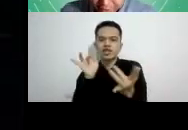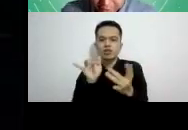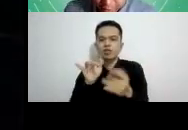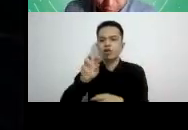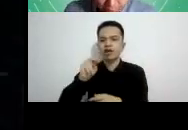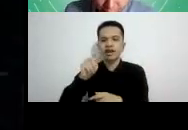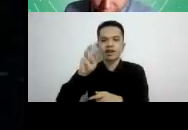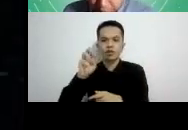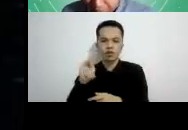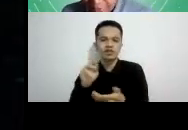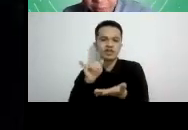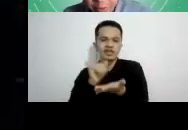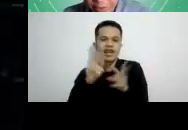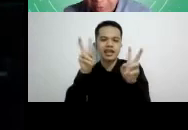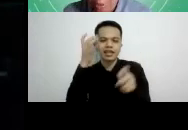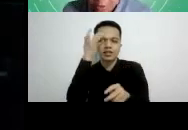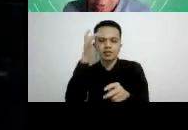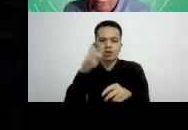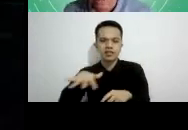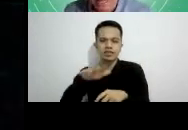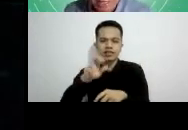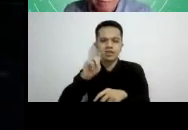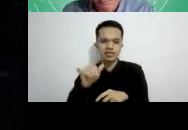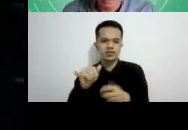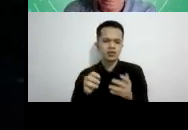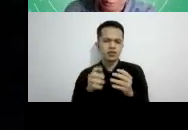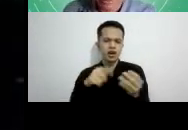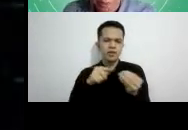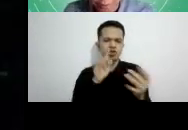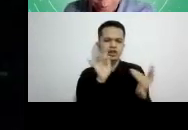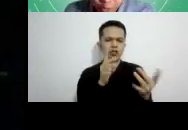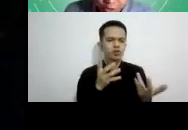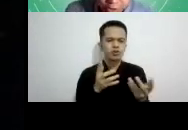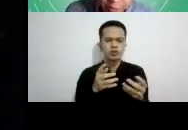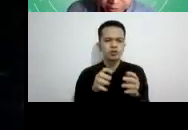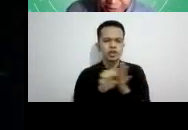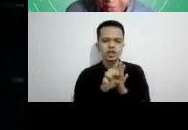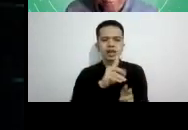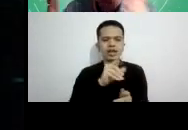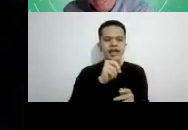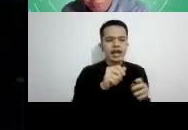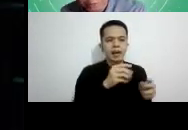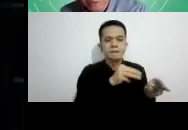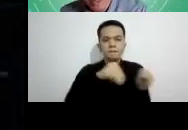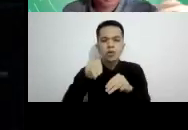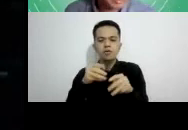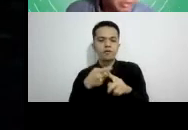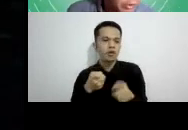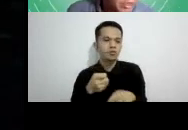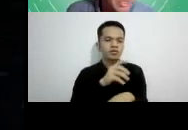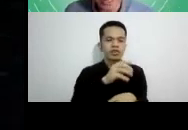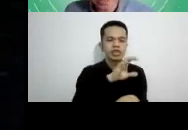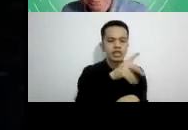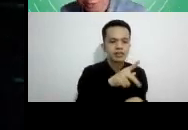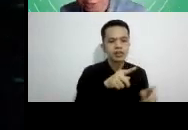And when we talk about that network, right, we're always talking about data being moved to and from. We're talking about data from your cell phone to a